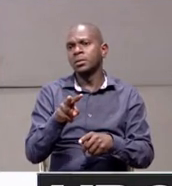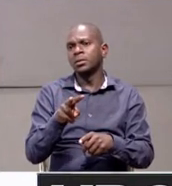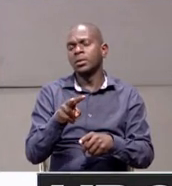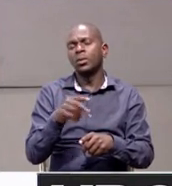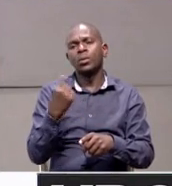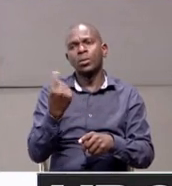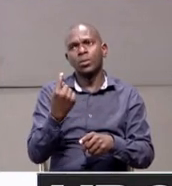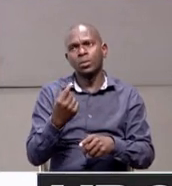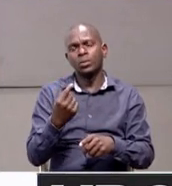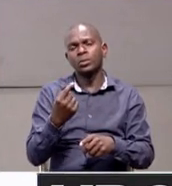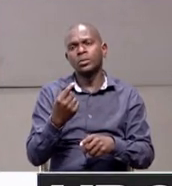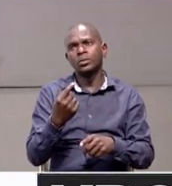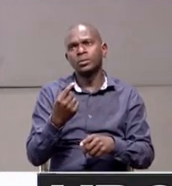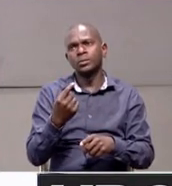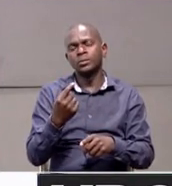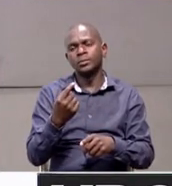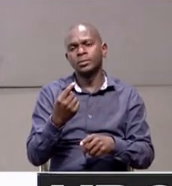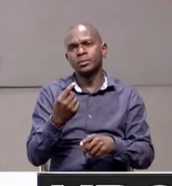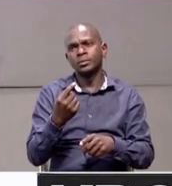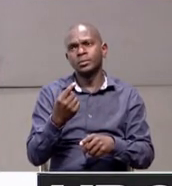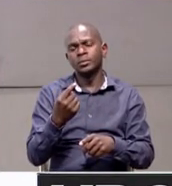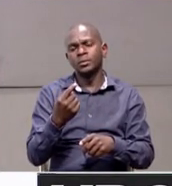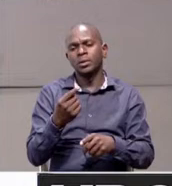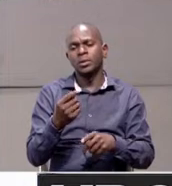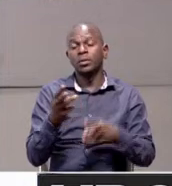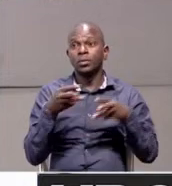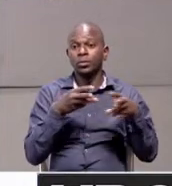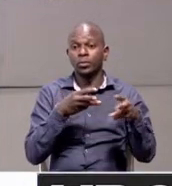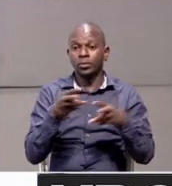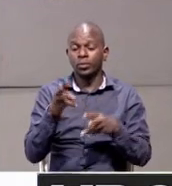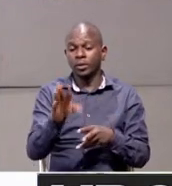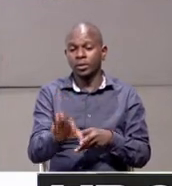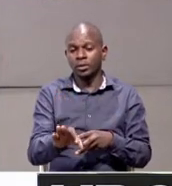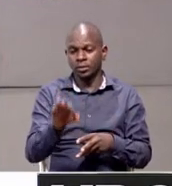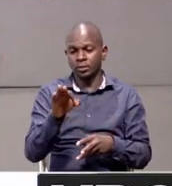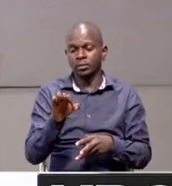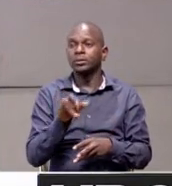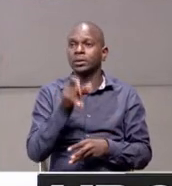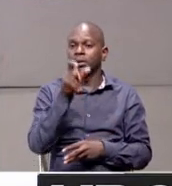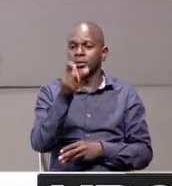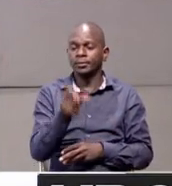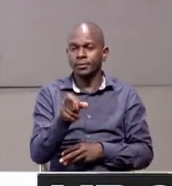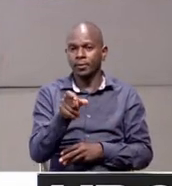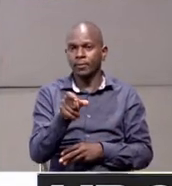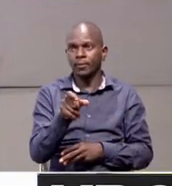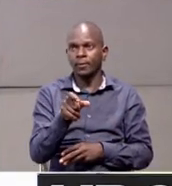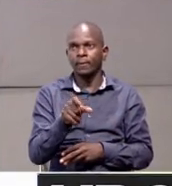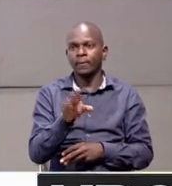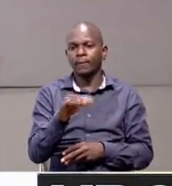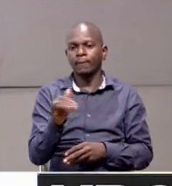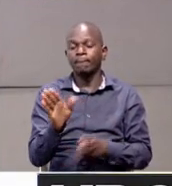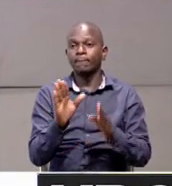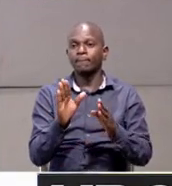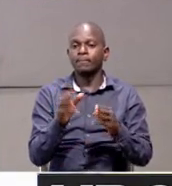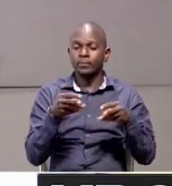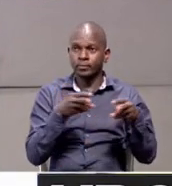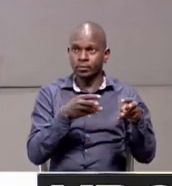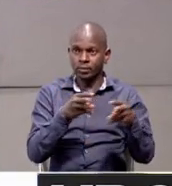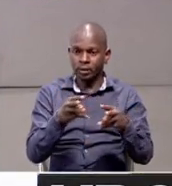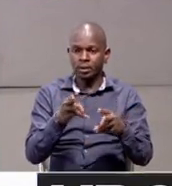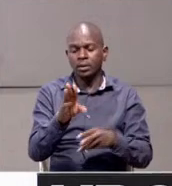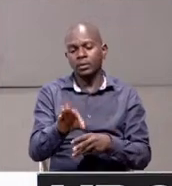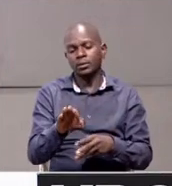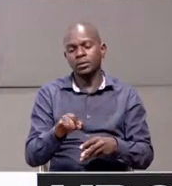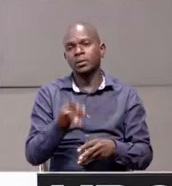the one parameter for identifying an individual. There are other parameters which